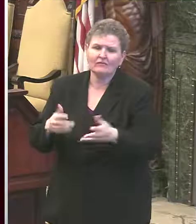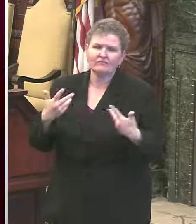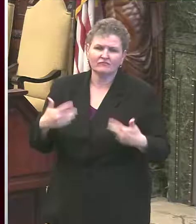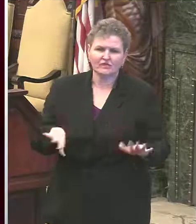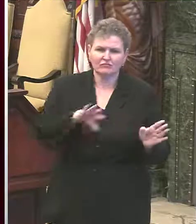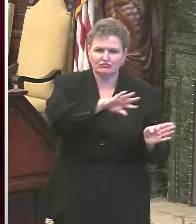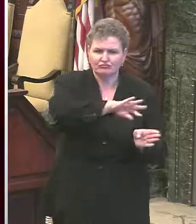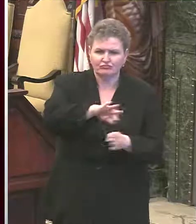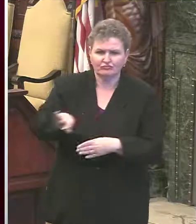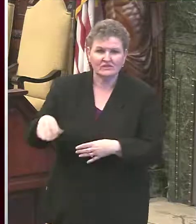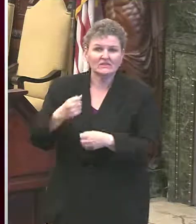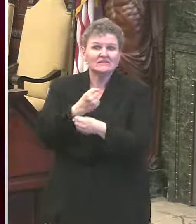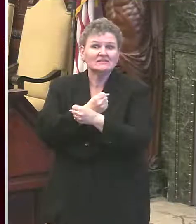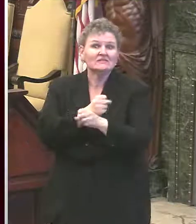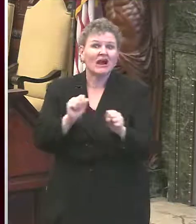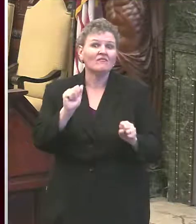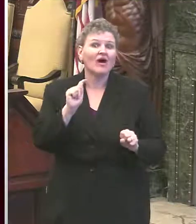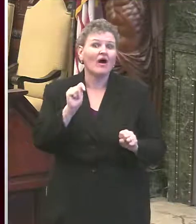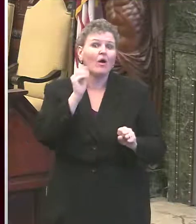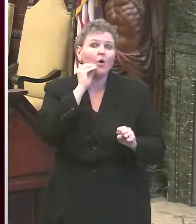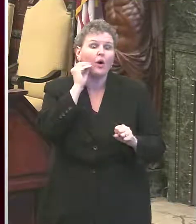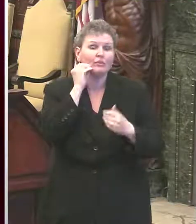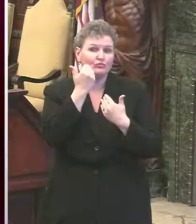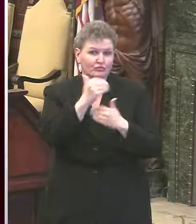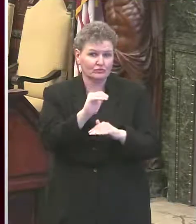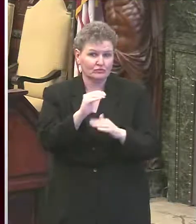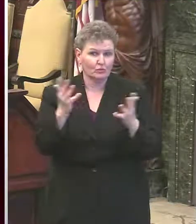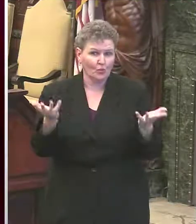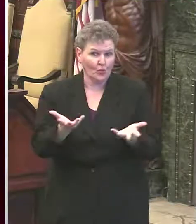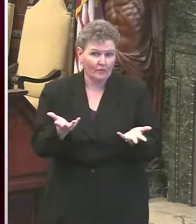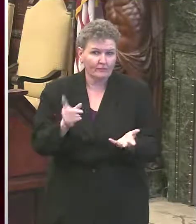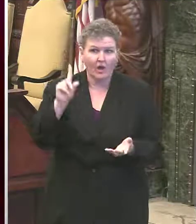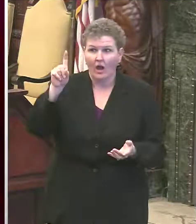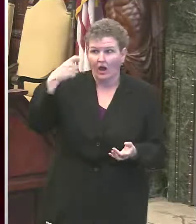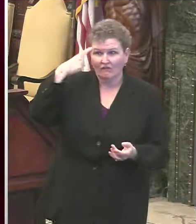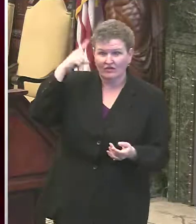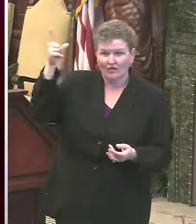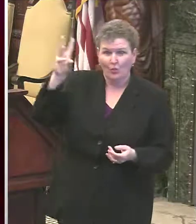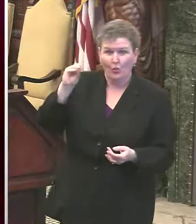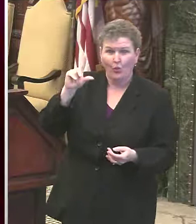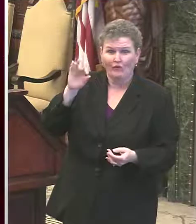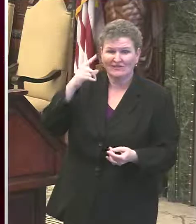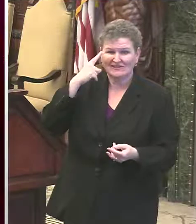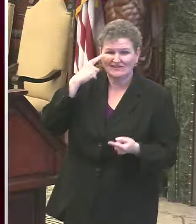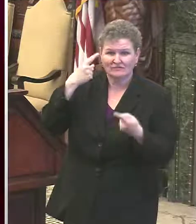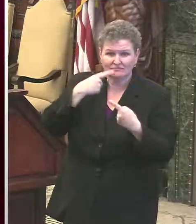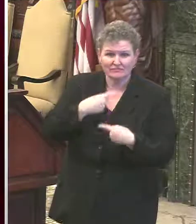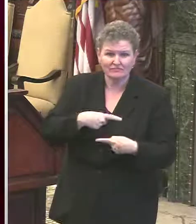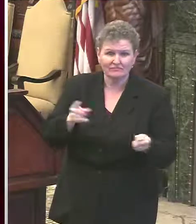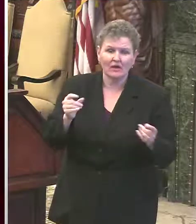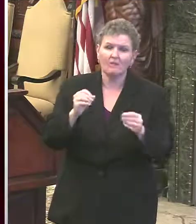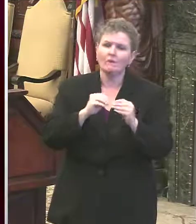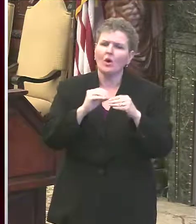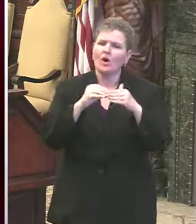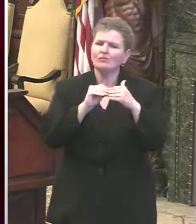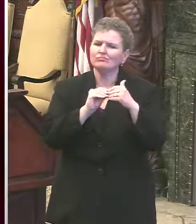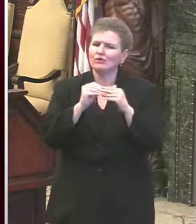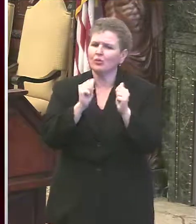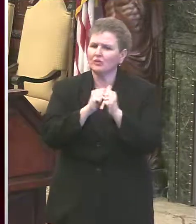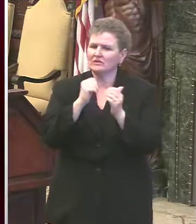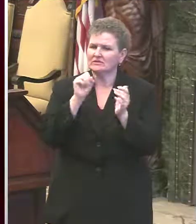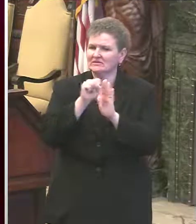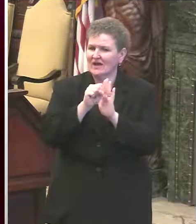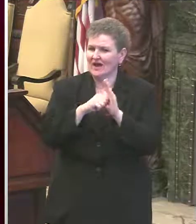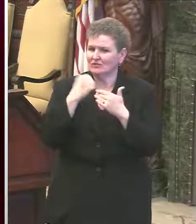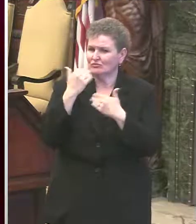home restrictions. Last week, Governor Wolf announced that there was easing of restrictions in the Commonwealth of Pennsylvania, effective Sunday, April